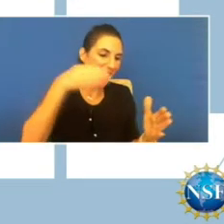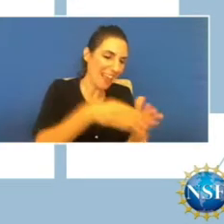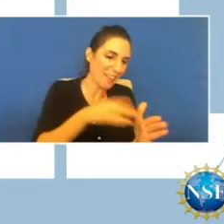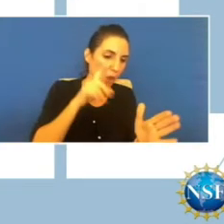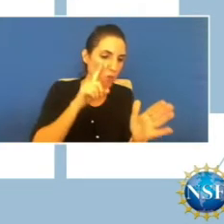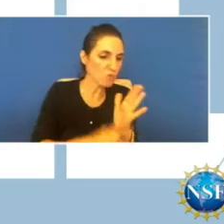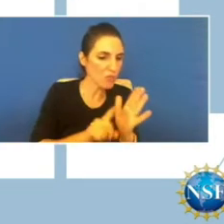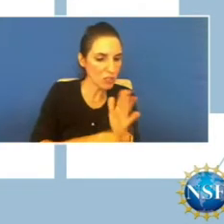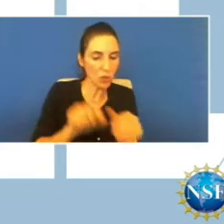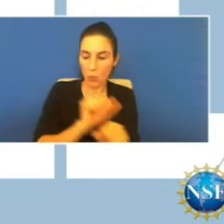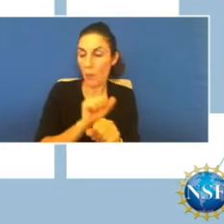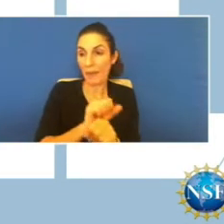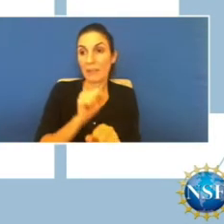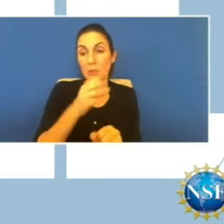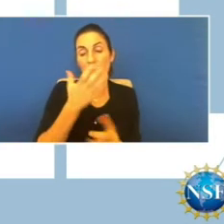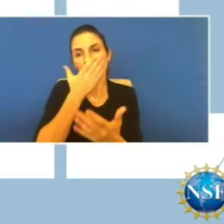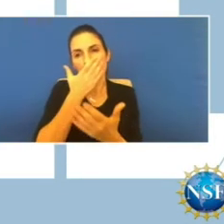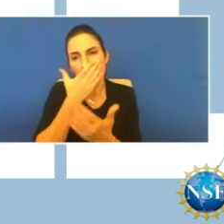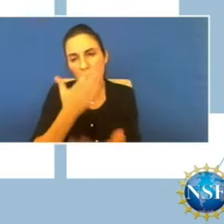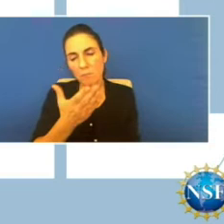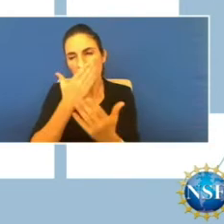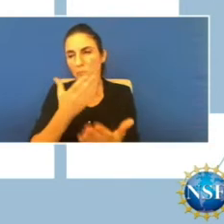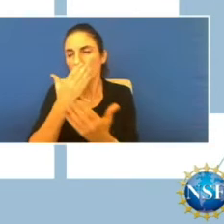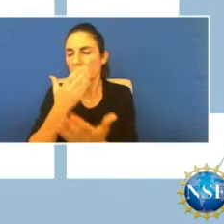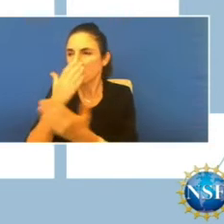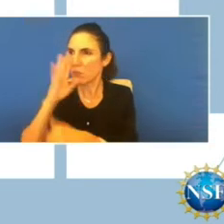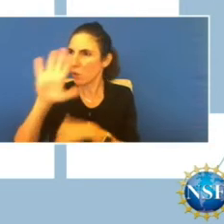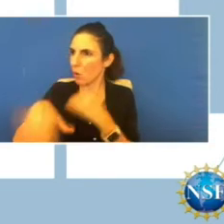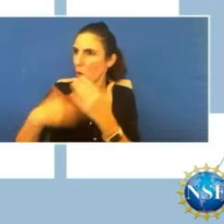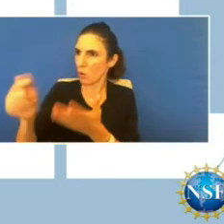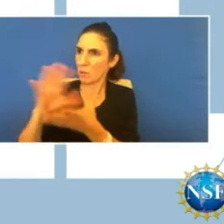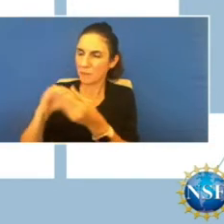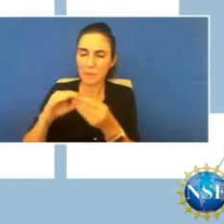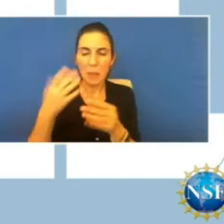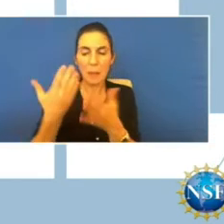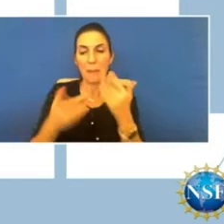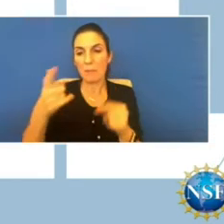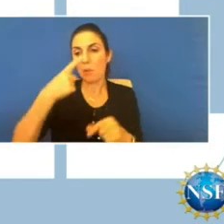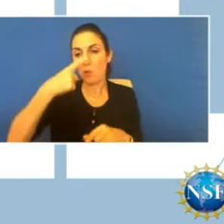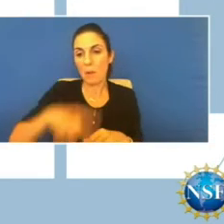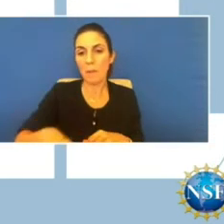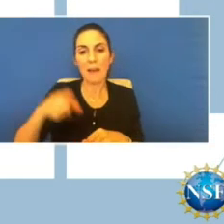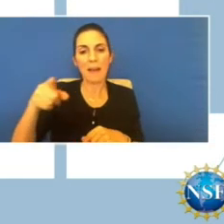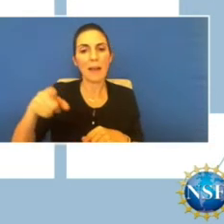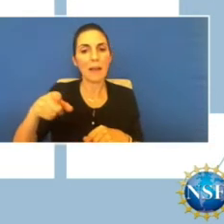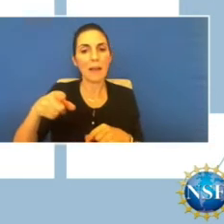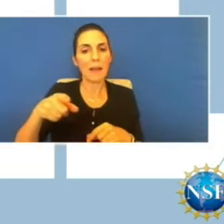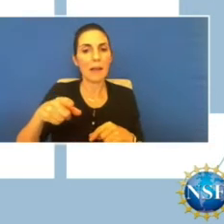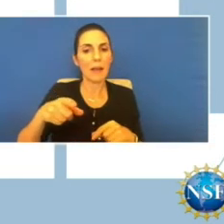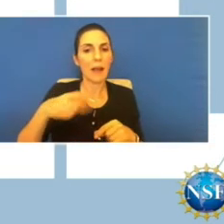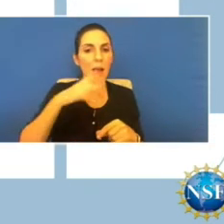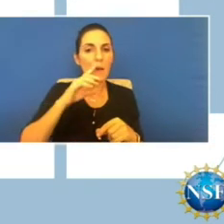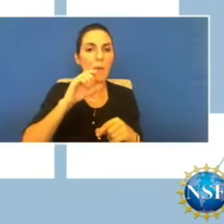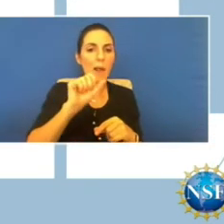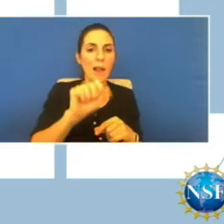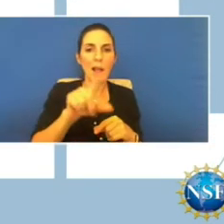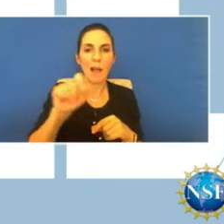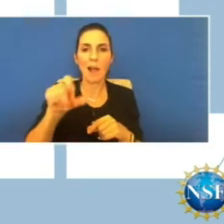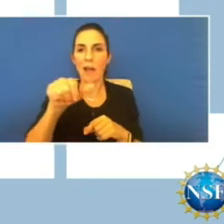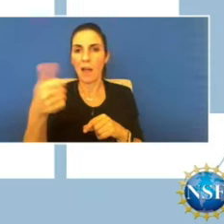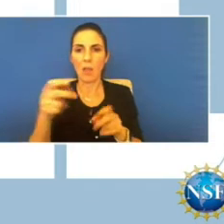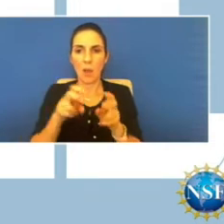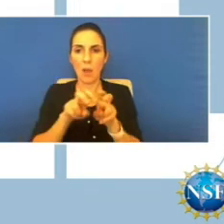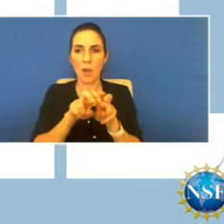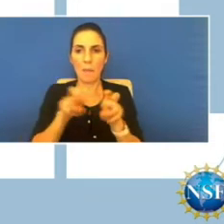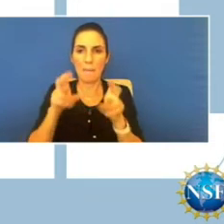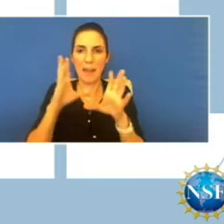really appreciate this, and I wonder if you all could dig in a little bit, and maybe I'll ask Shruti and Shireen to start with this, and